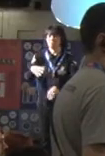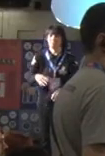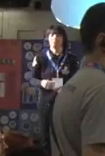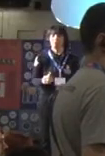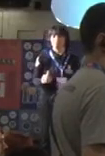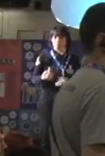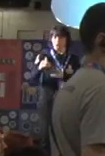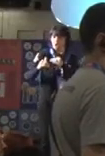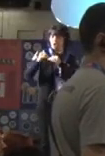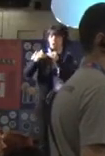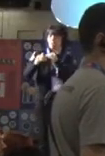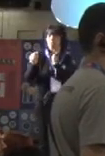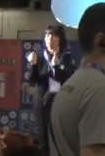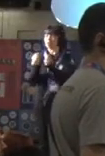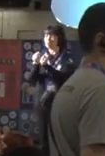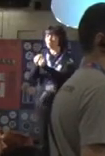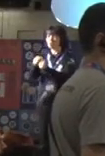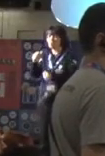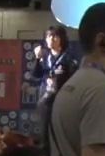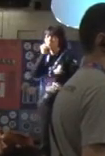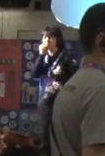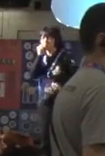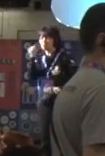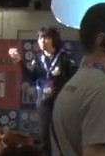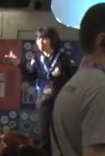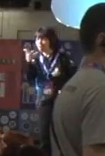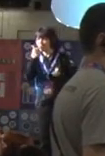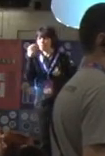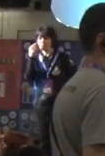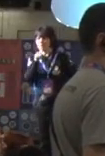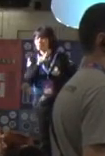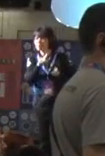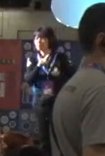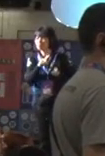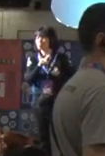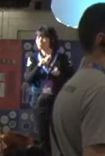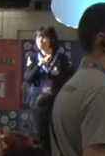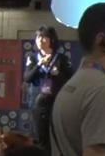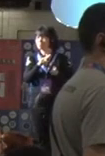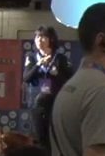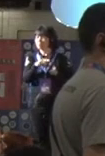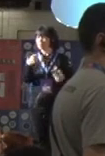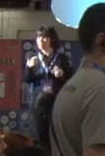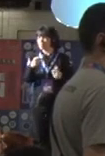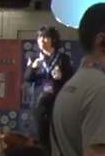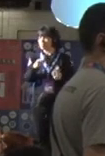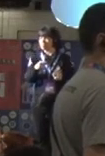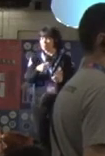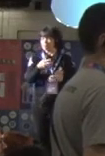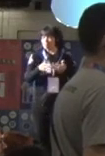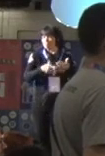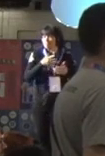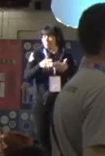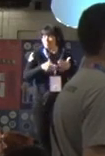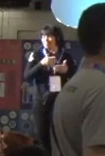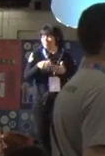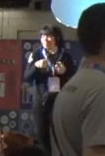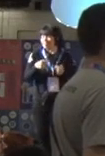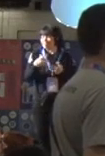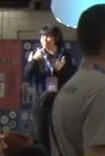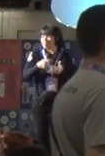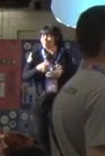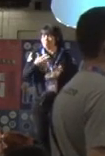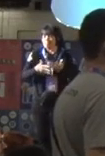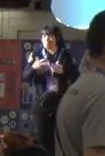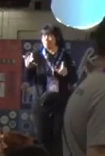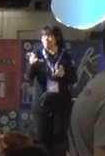and you looked at that and said, this needs better storytelling. It needs a touch of artistry. Well, thank you. That's a very